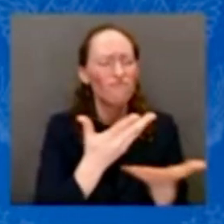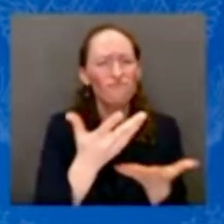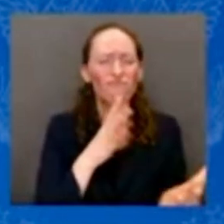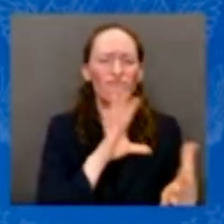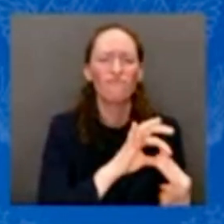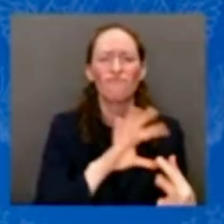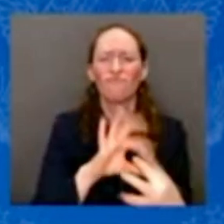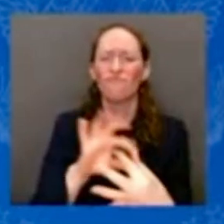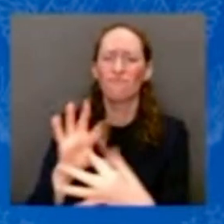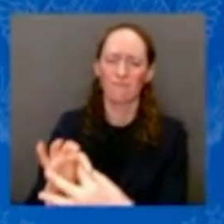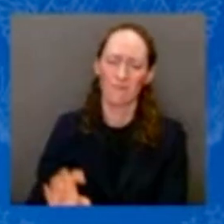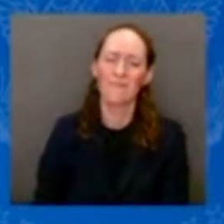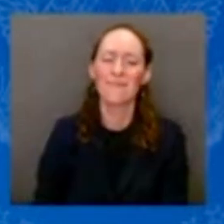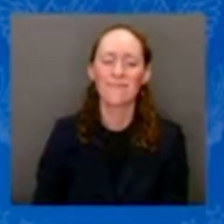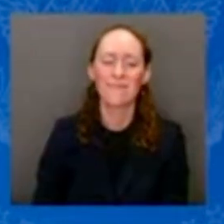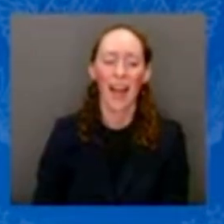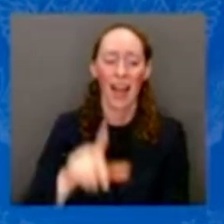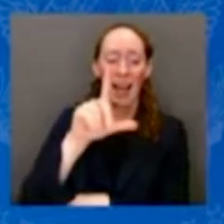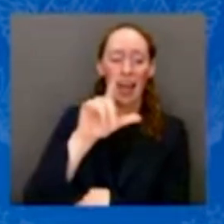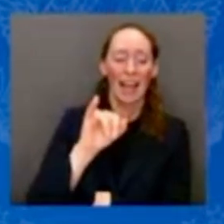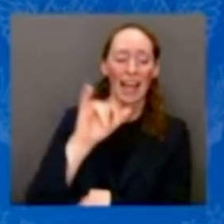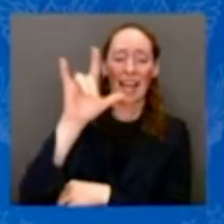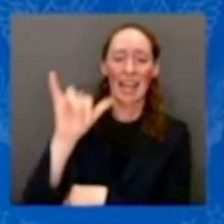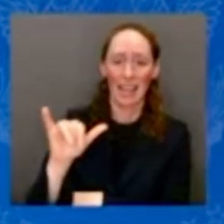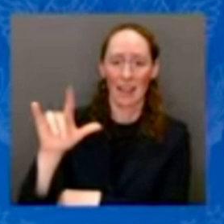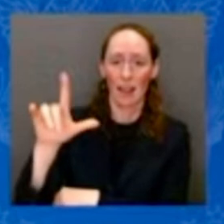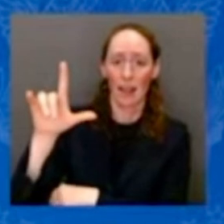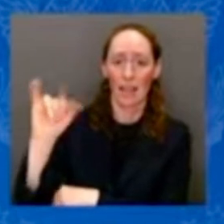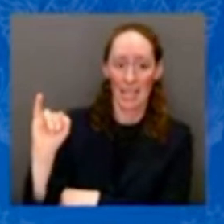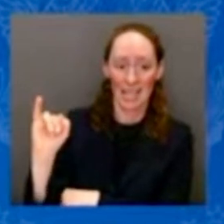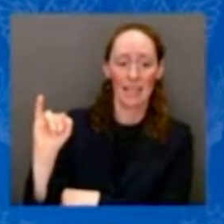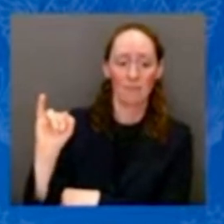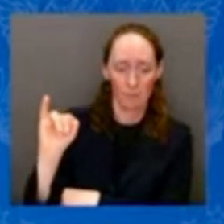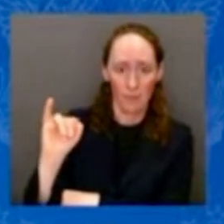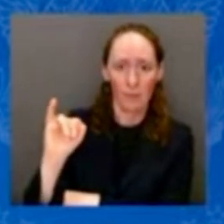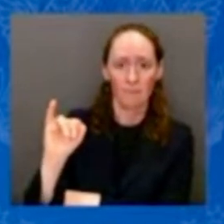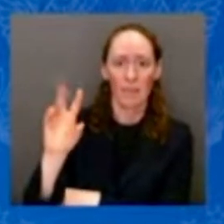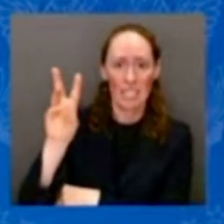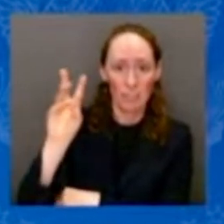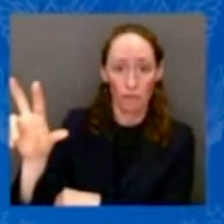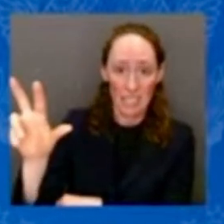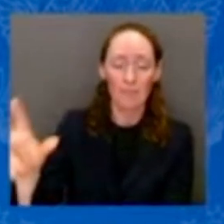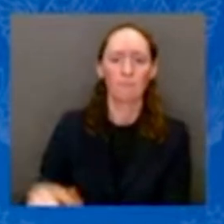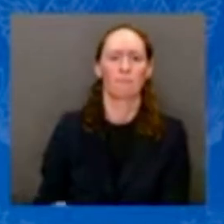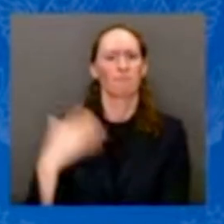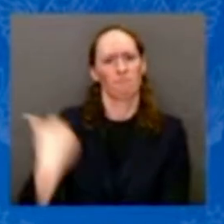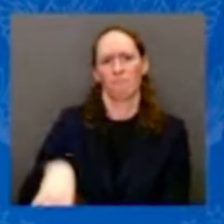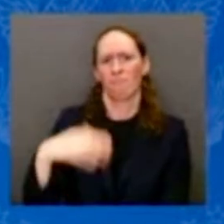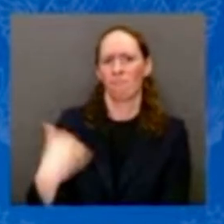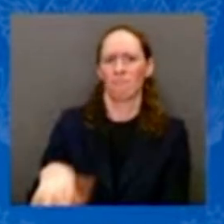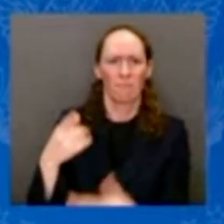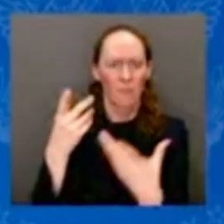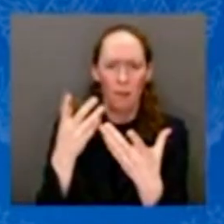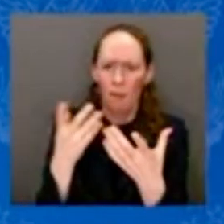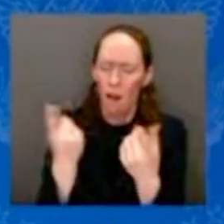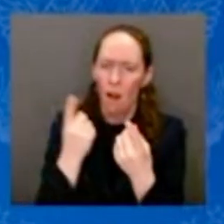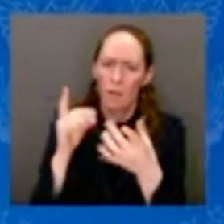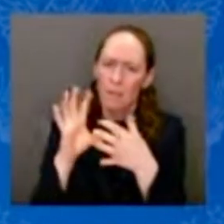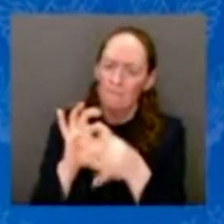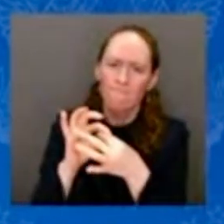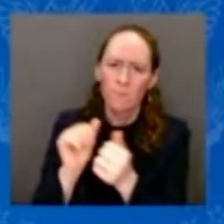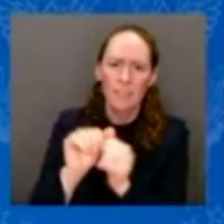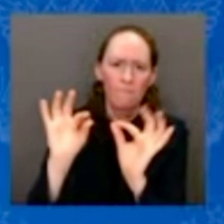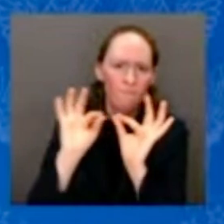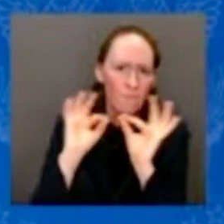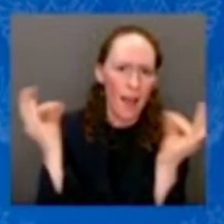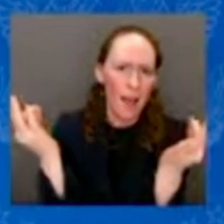a matriarch with absolute strength, optimism, and grace. Her daughter wrote, "Stolen is a grandmother